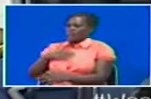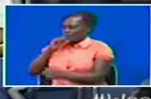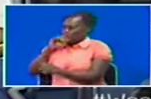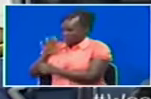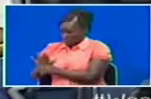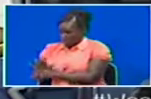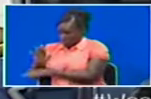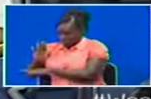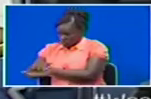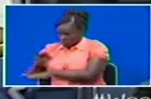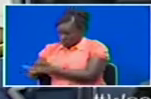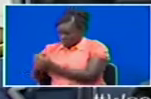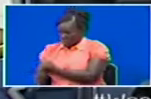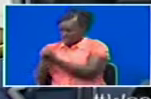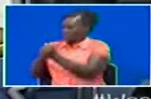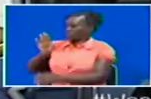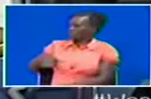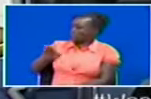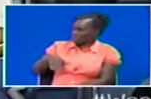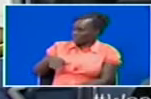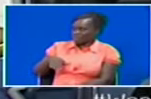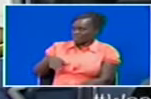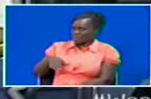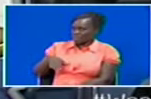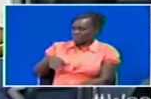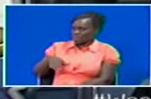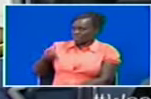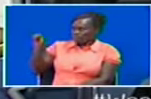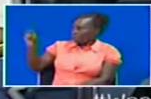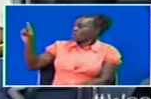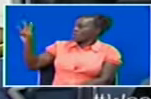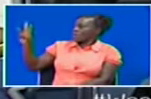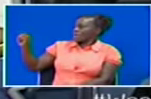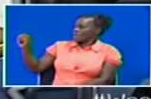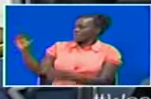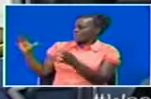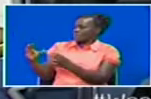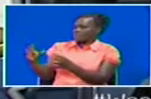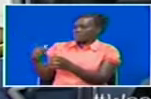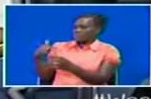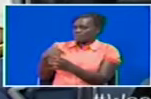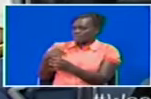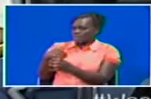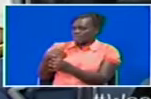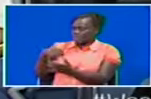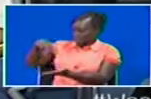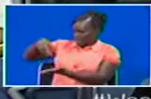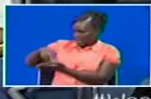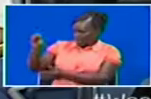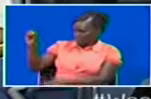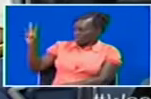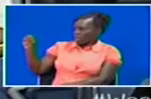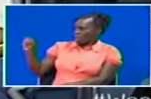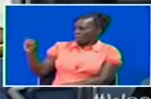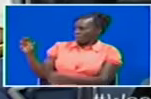promising, and it supports women leadership. This is the ODM party? Yes, the and ODM you're running party. On ODM again. And I'm running on the ODM party because